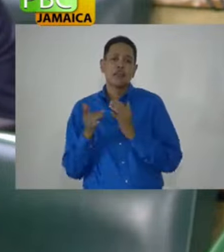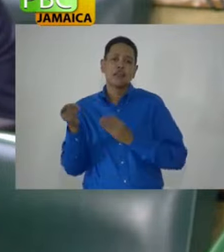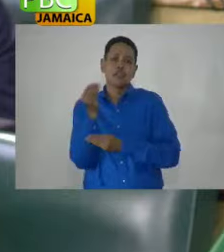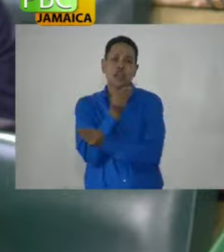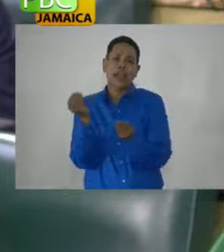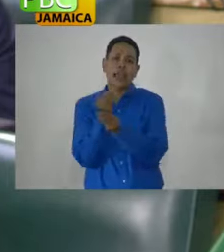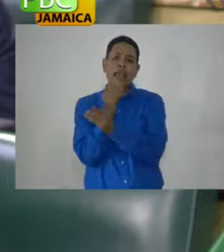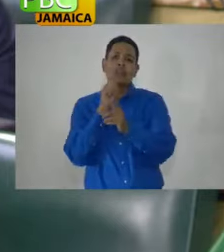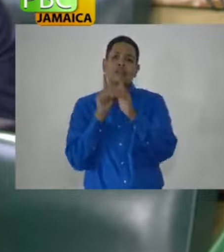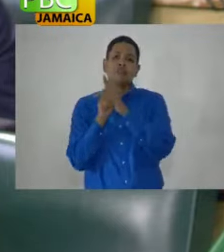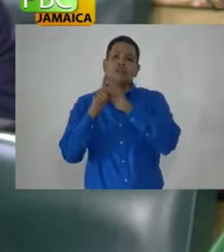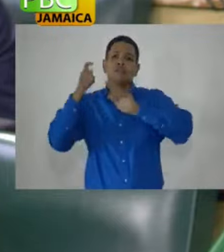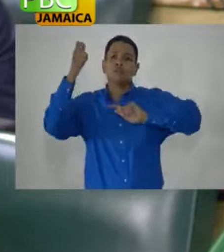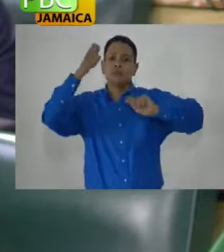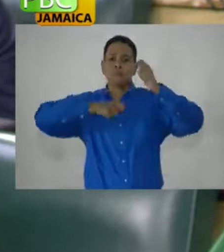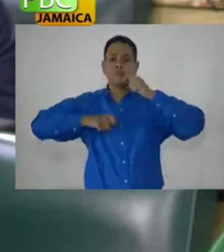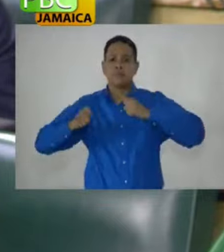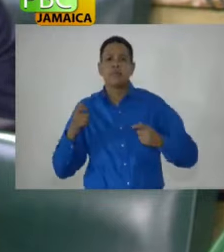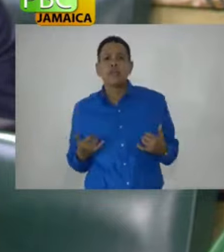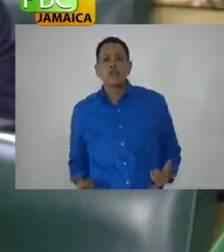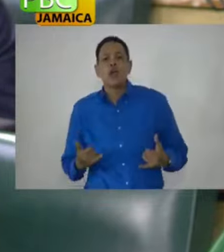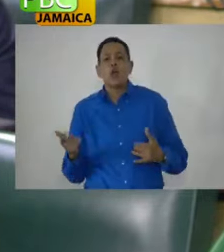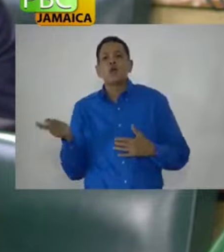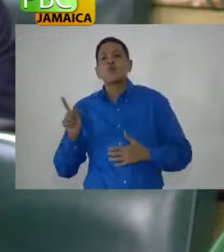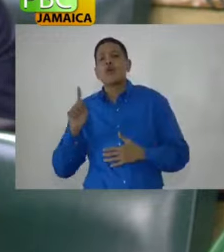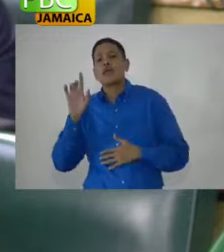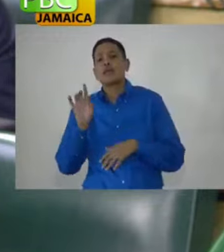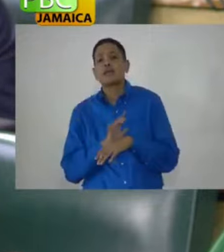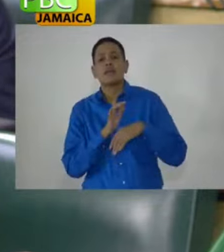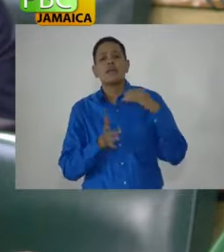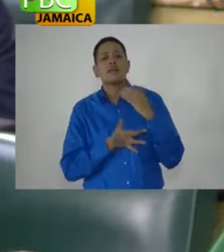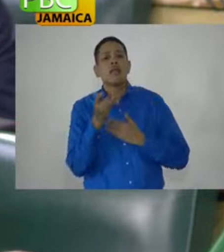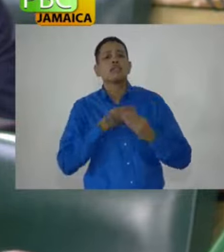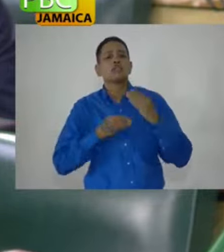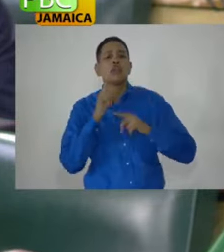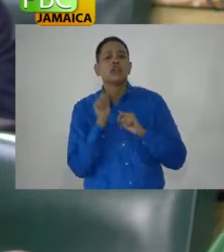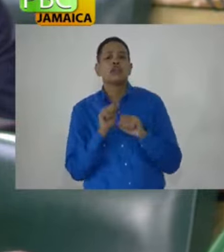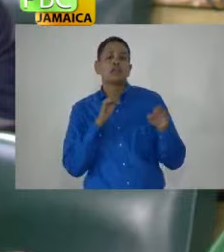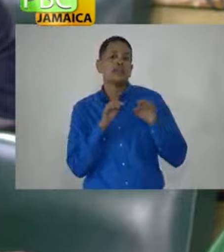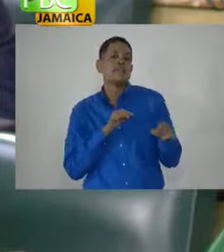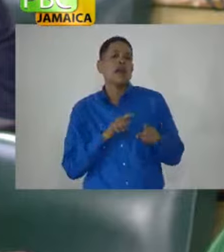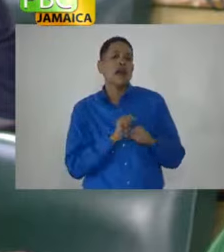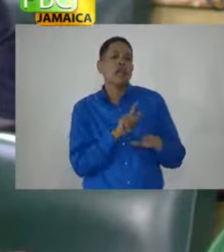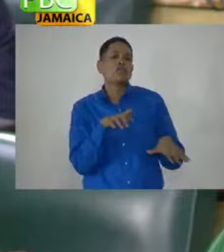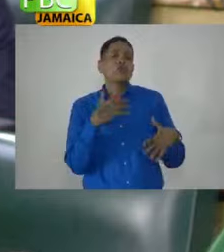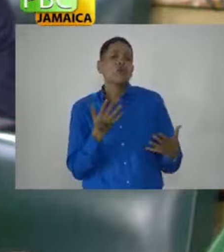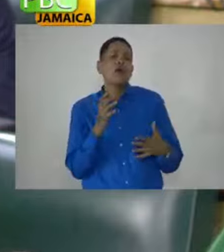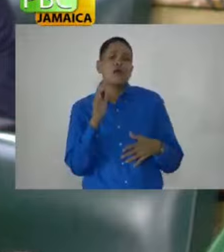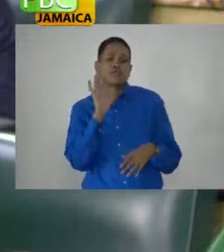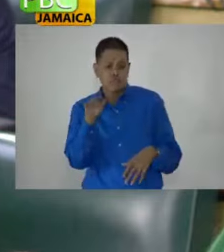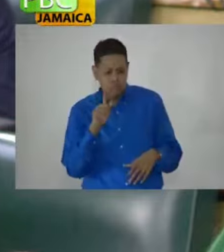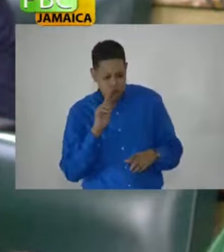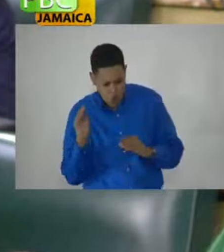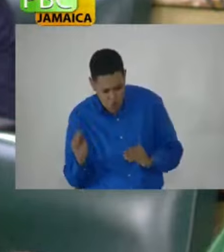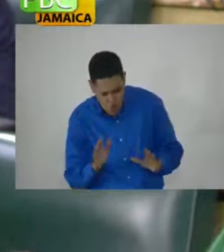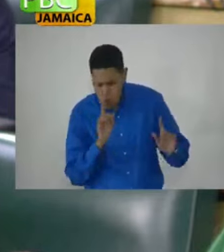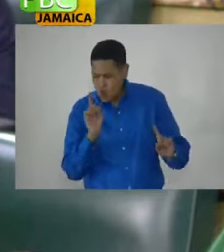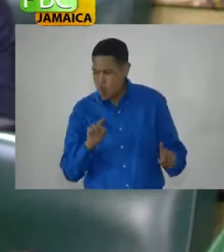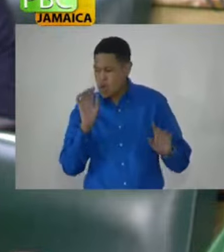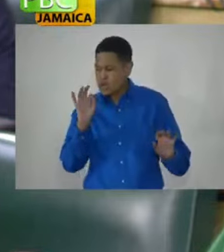has evolved to now where digital trade is defined as being digitally ordered